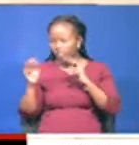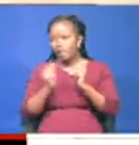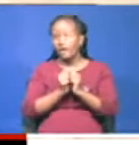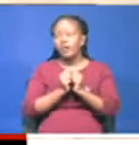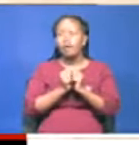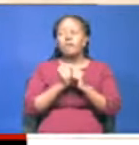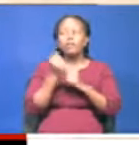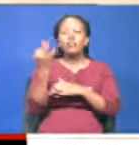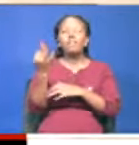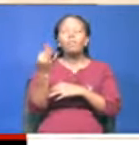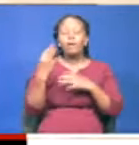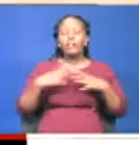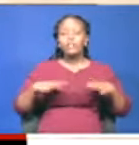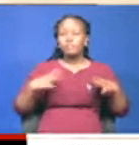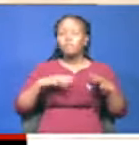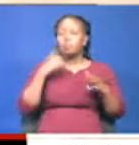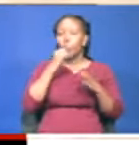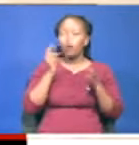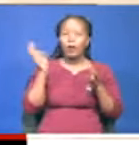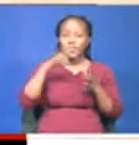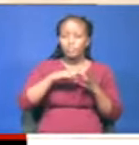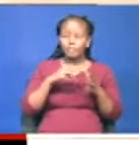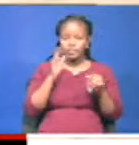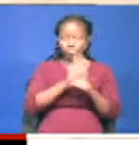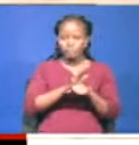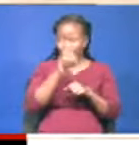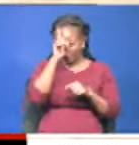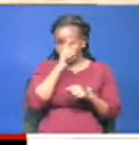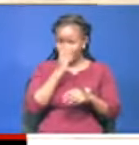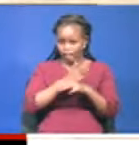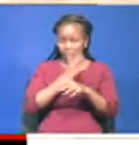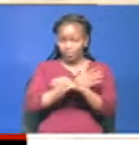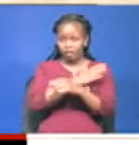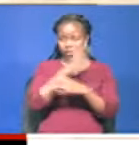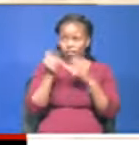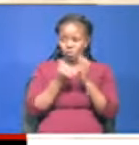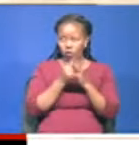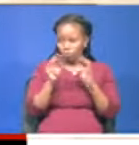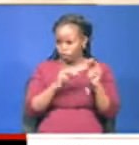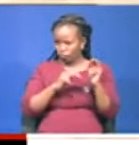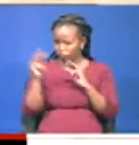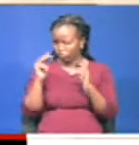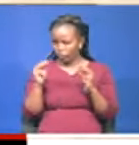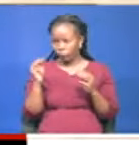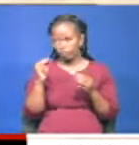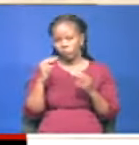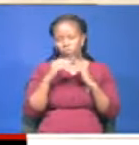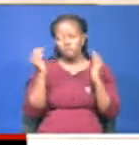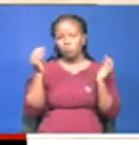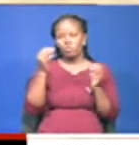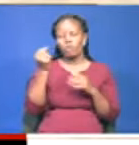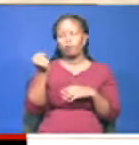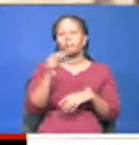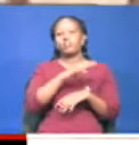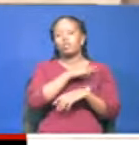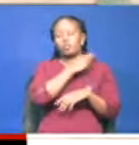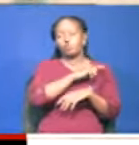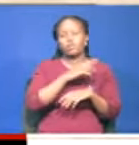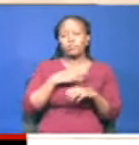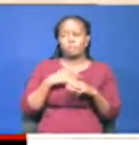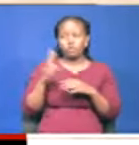13 of the passengers who were seriously injured, and they were all evacuated to level 5. So I also want to take this opportunity